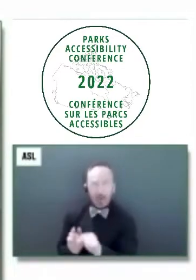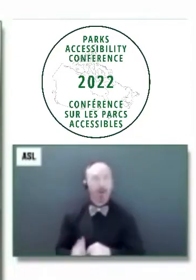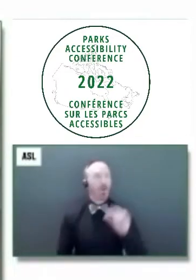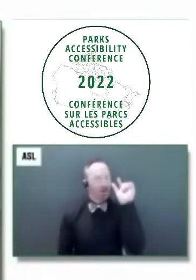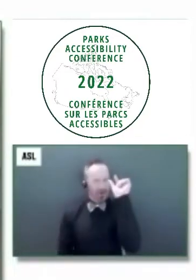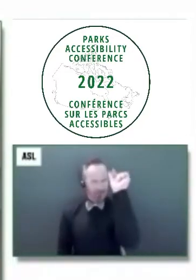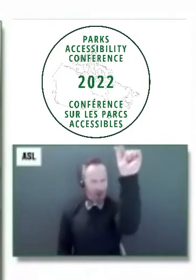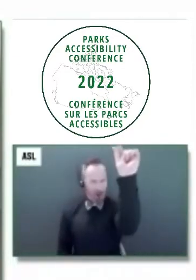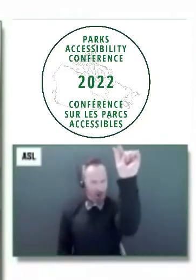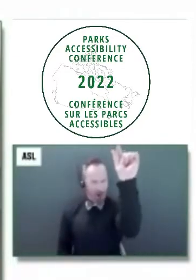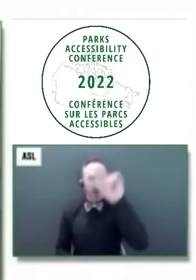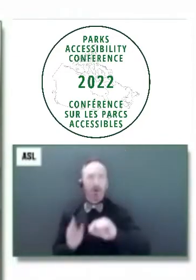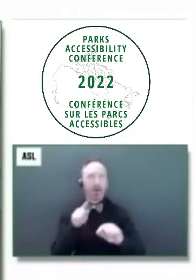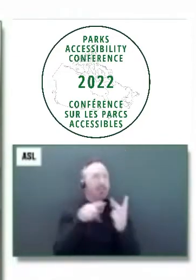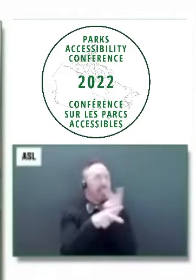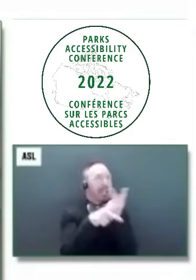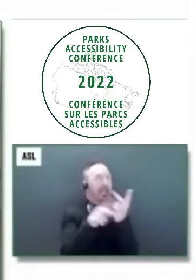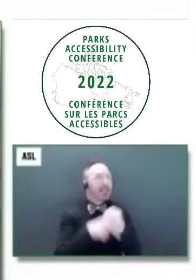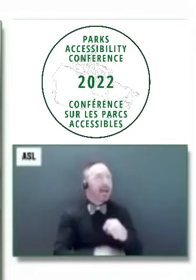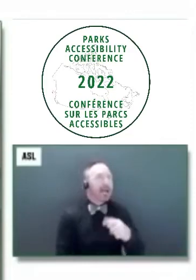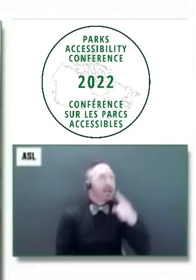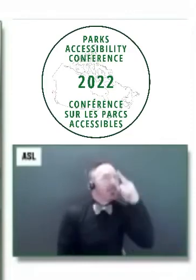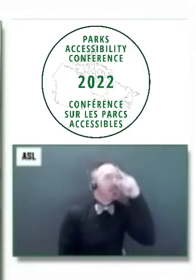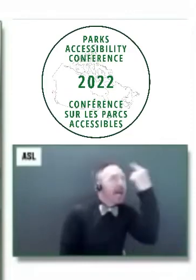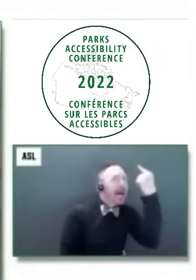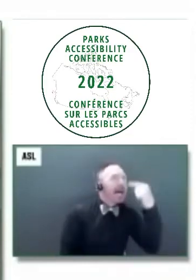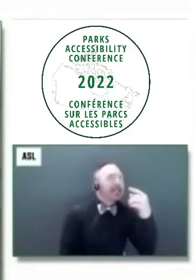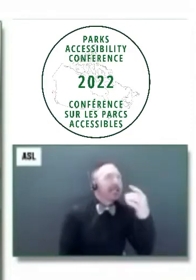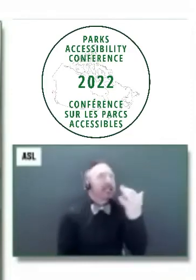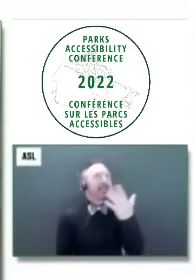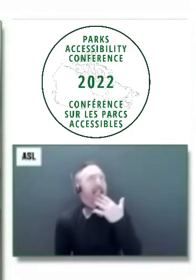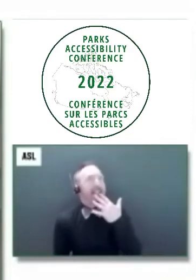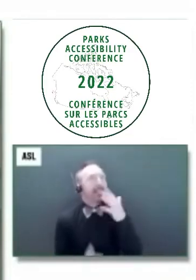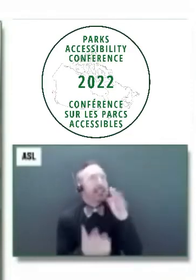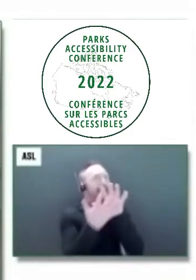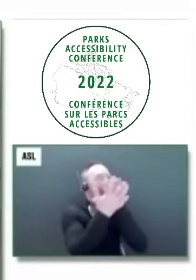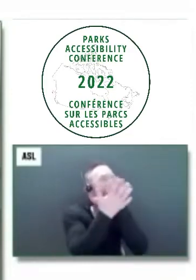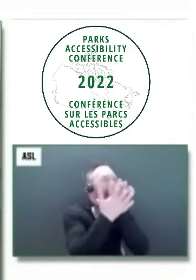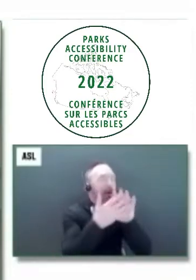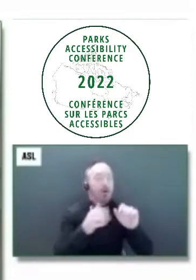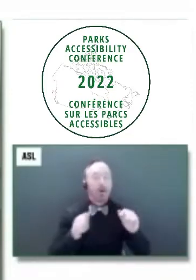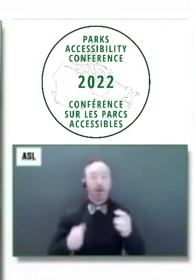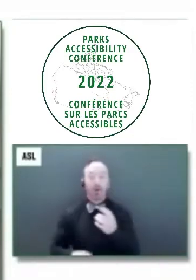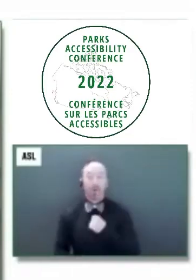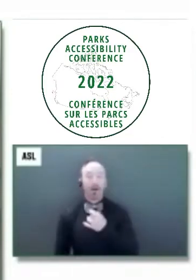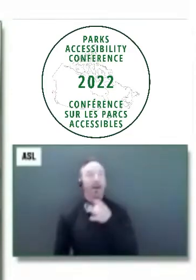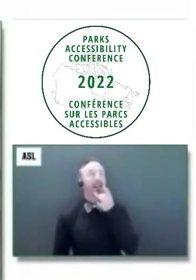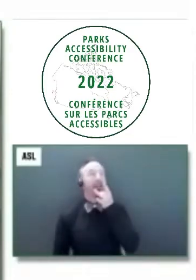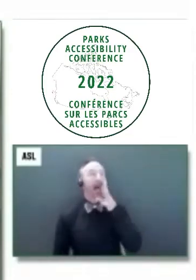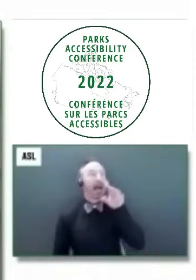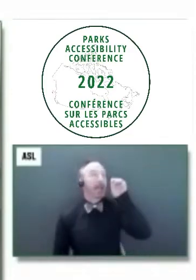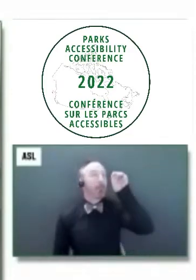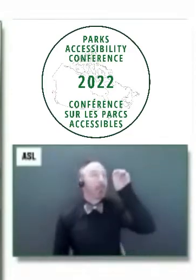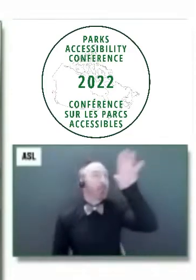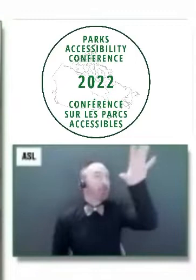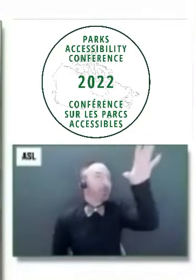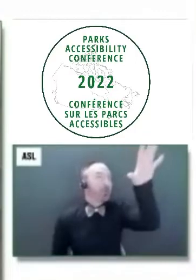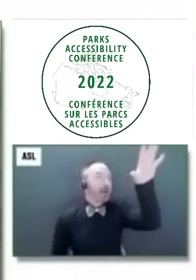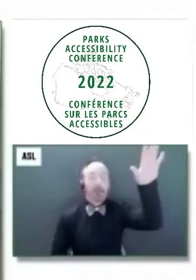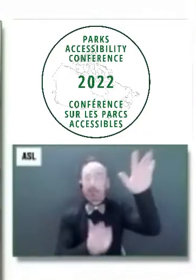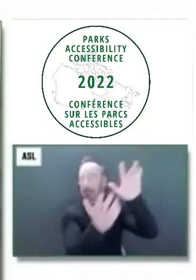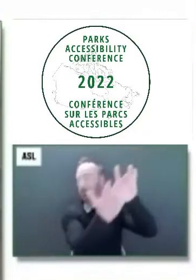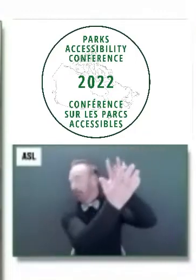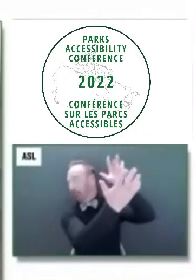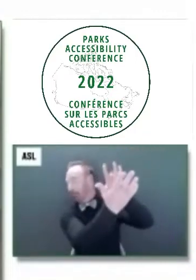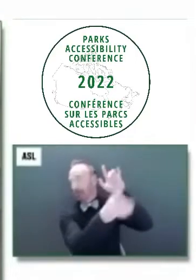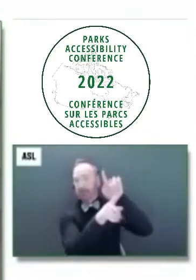is poor and there's a spotlight hitting the menu board at an awkward angle, causing ill-placed reflections or glare. And also because